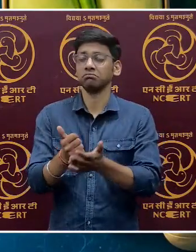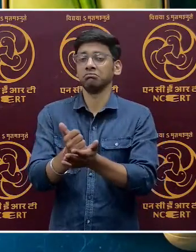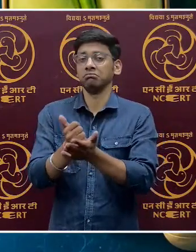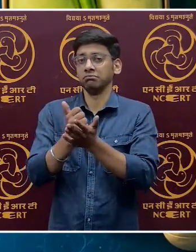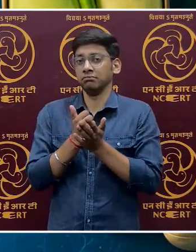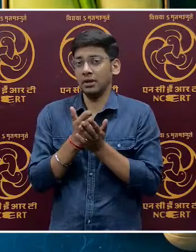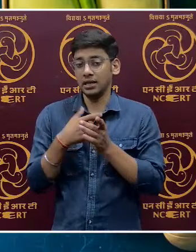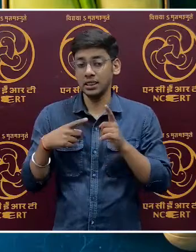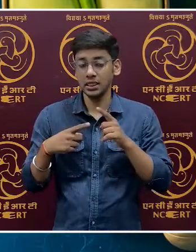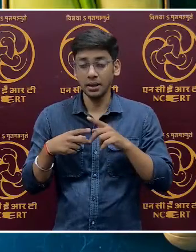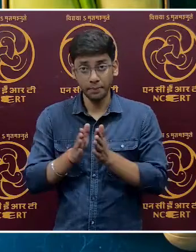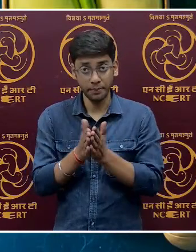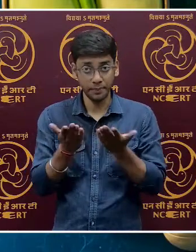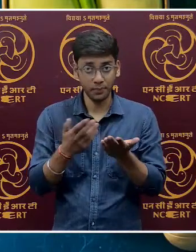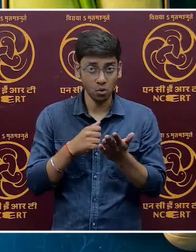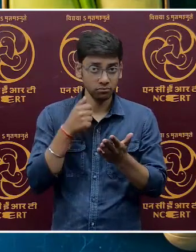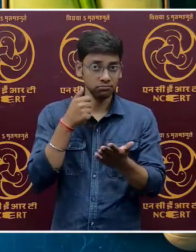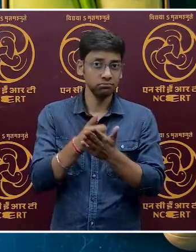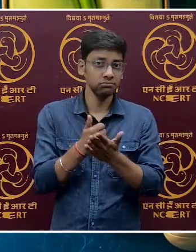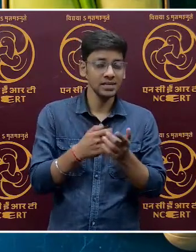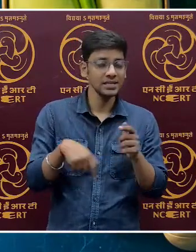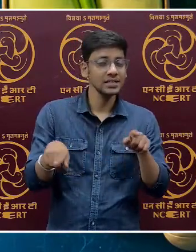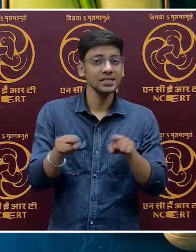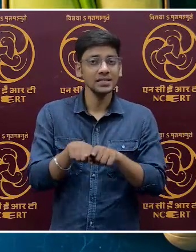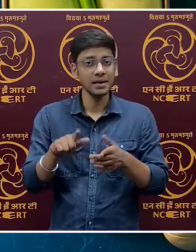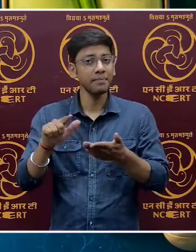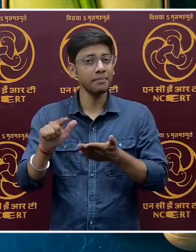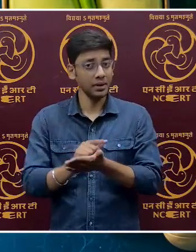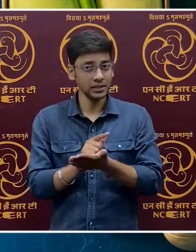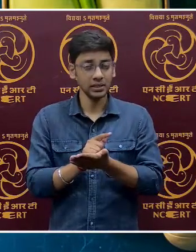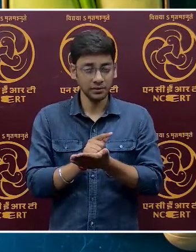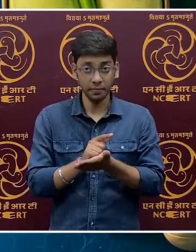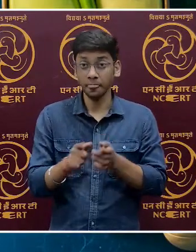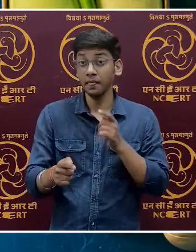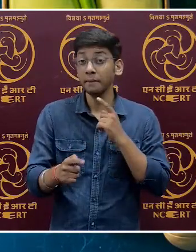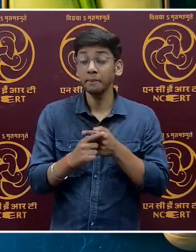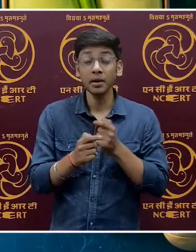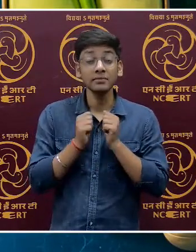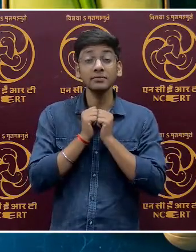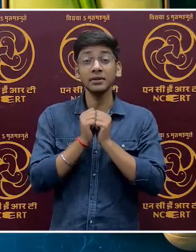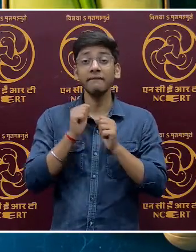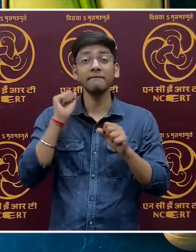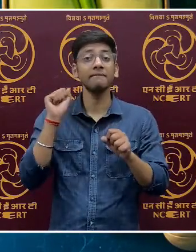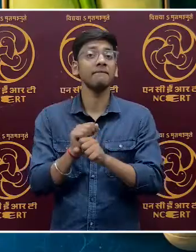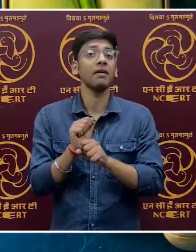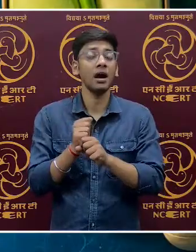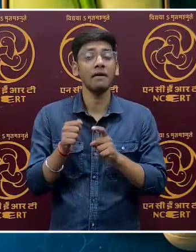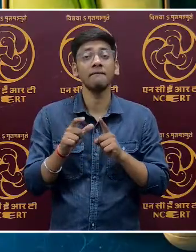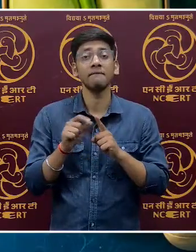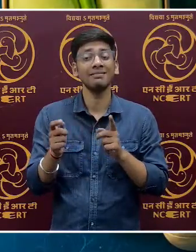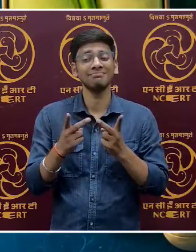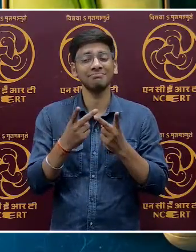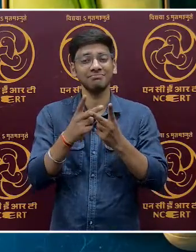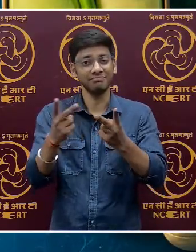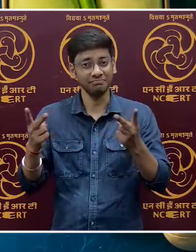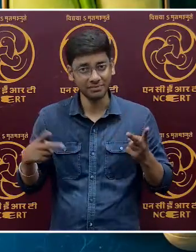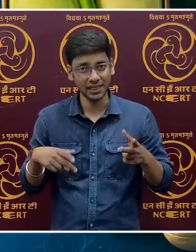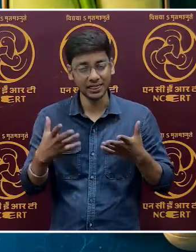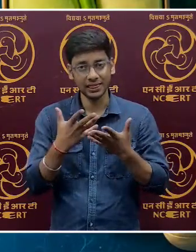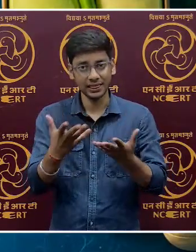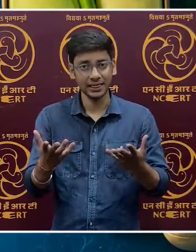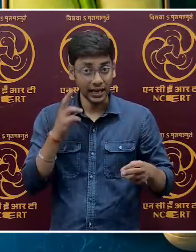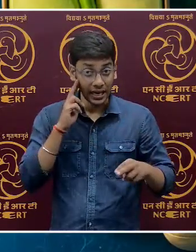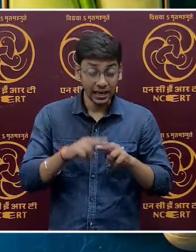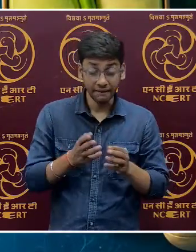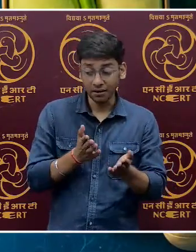our textbook specifically to that particular chapter. And as we are going to work on different things, either we want